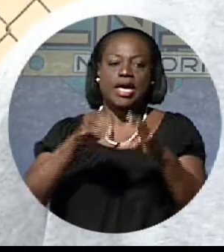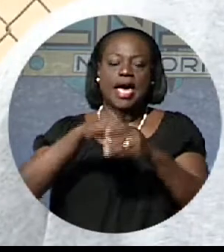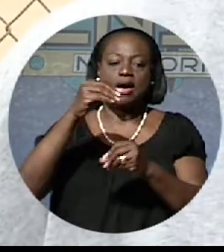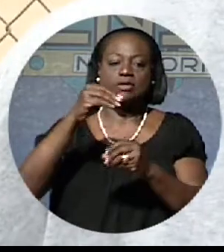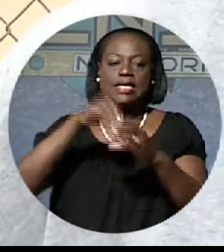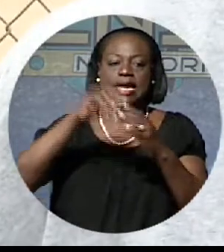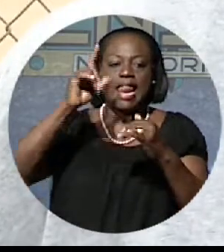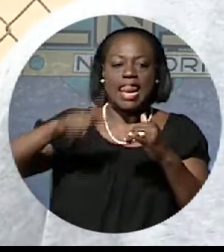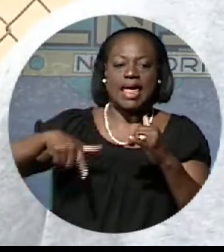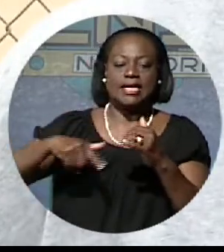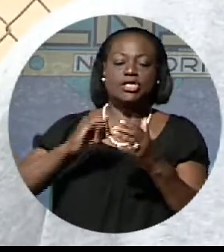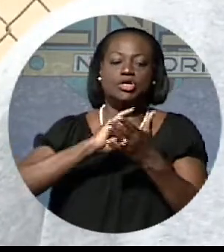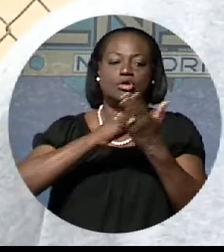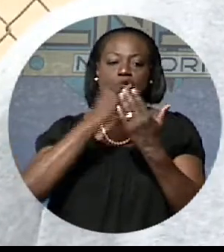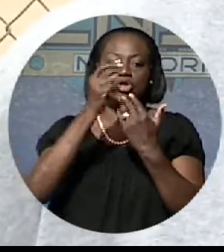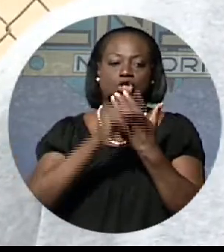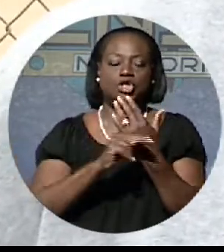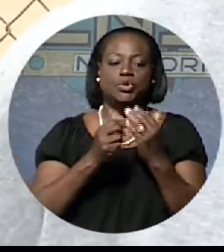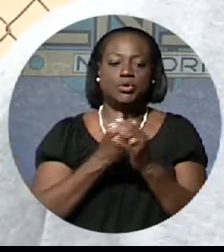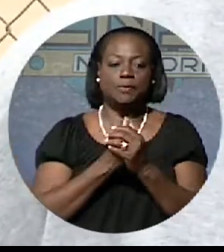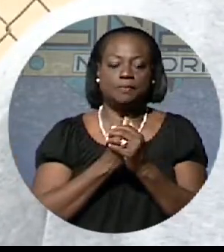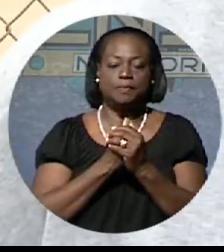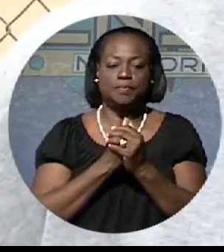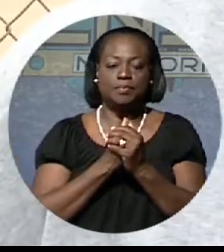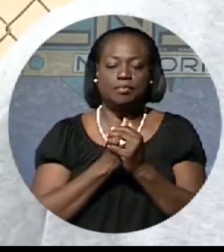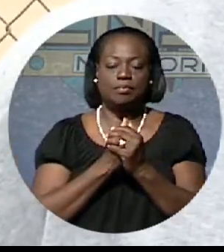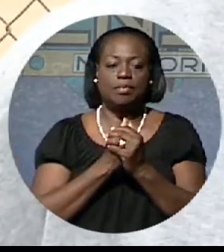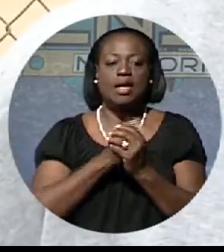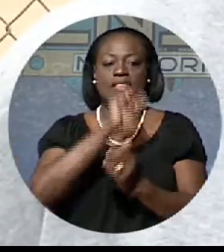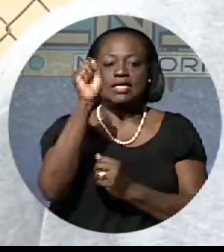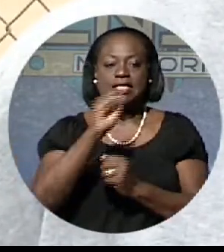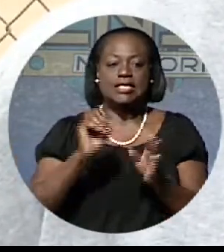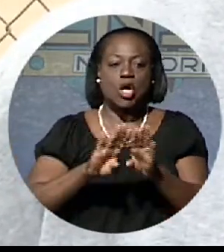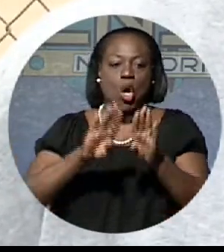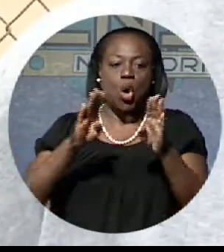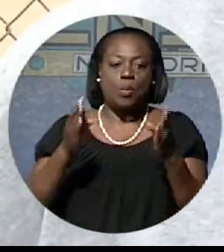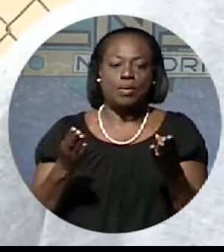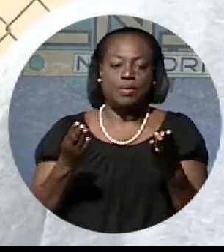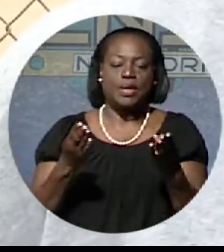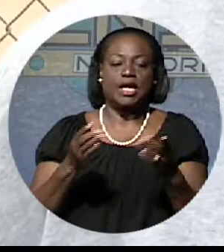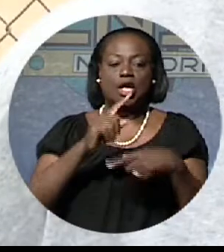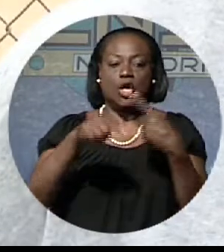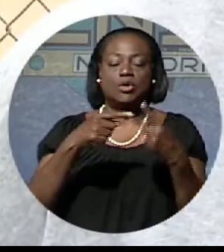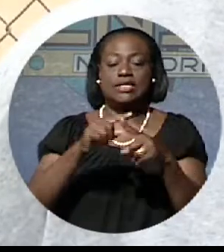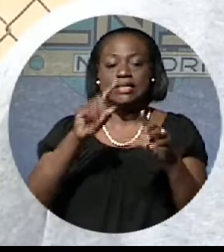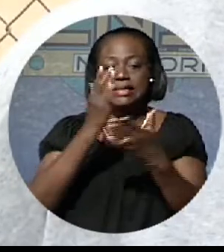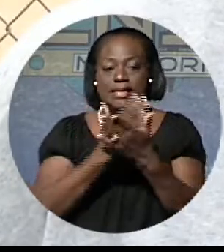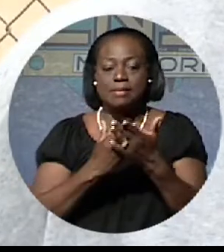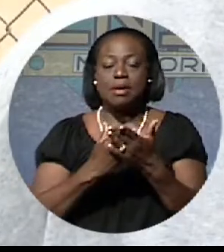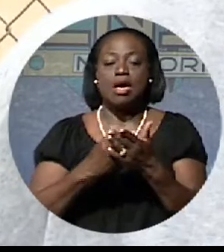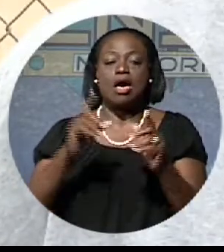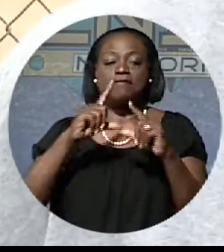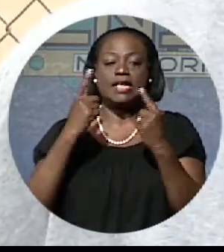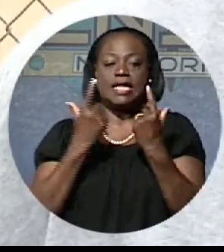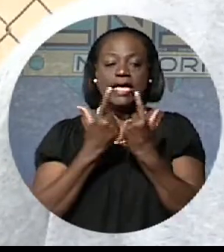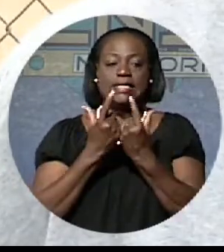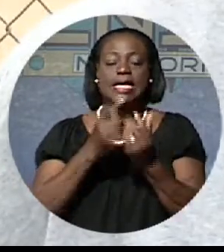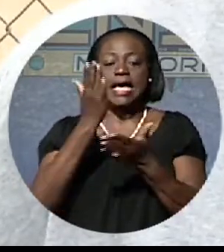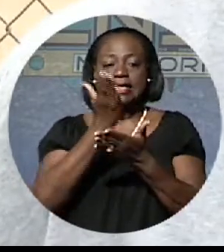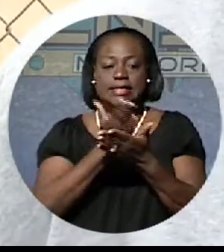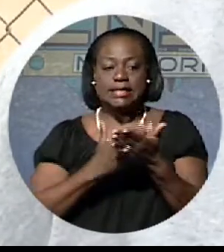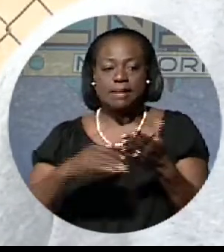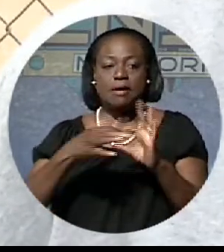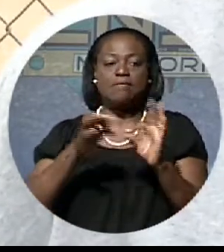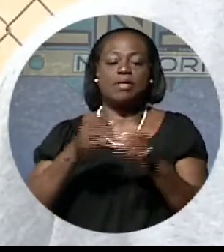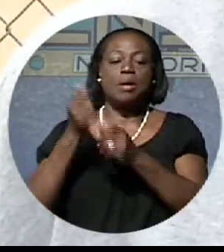numbers together, and that's because the season's open and we may be able to have an opportunity to go to some of the leagues and some of the ball players in those leagues, the talent, the